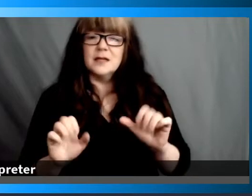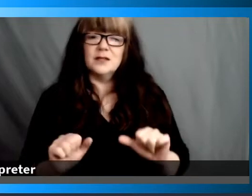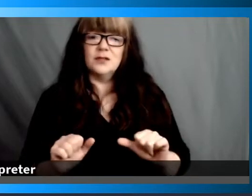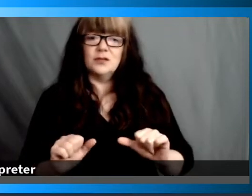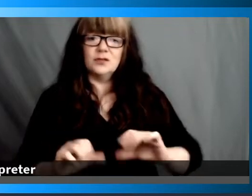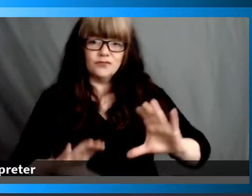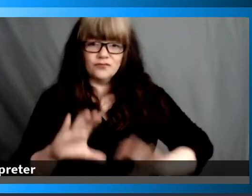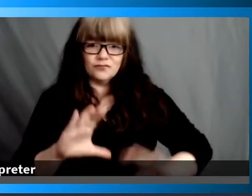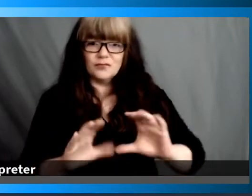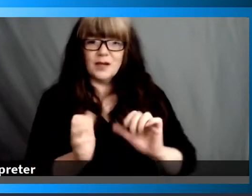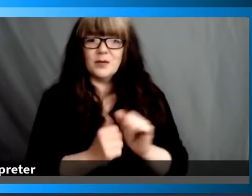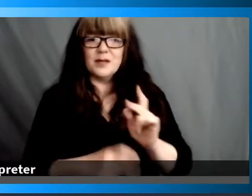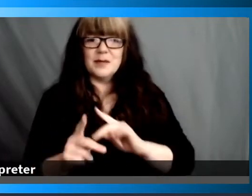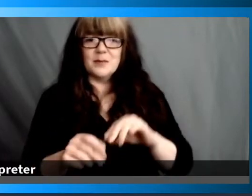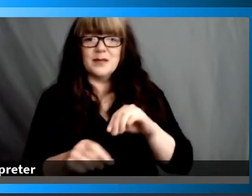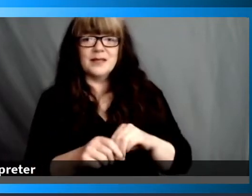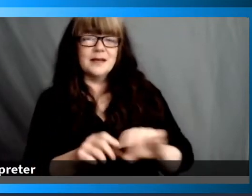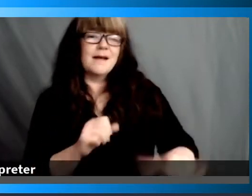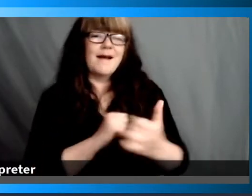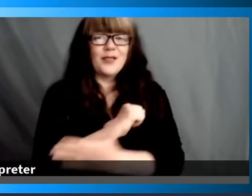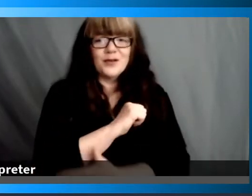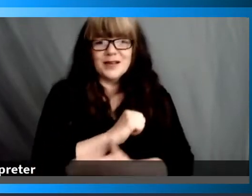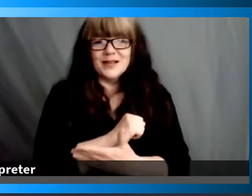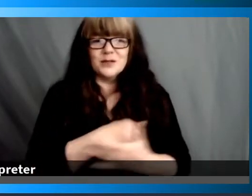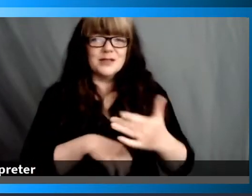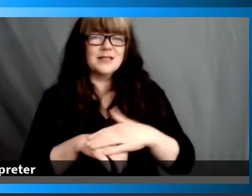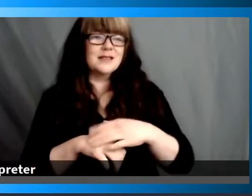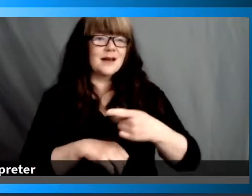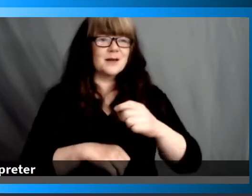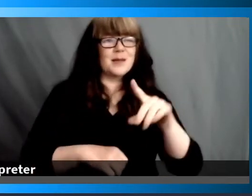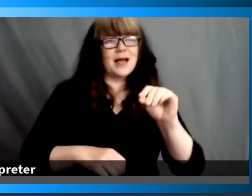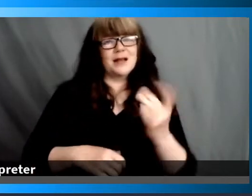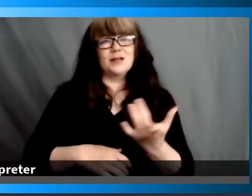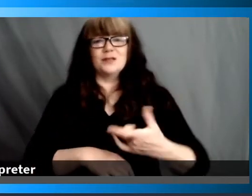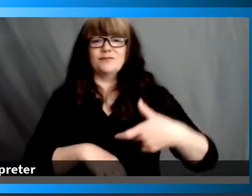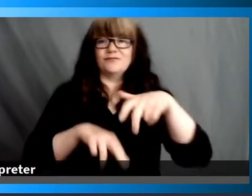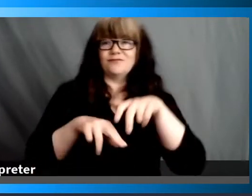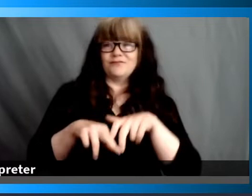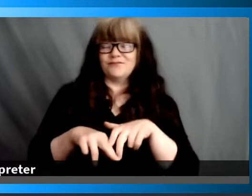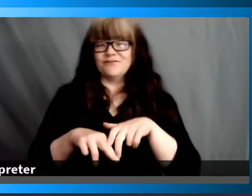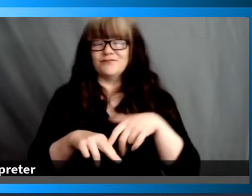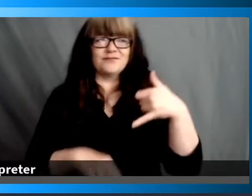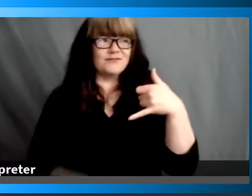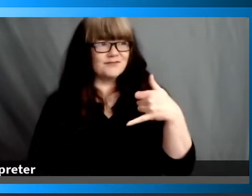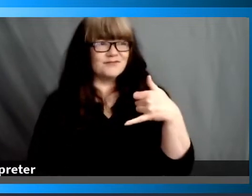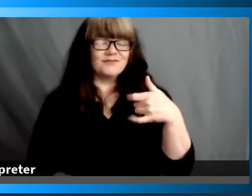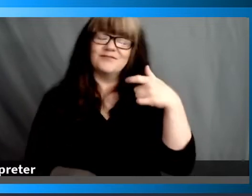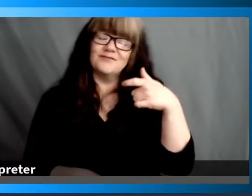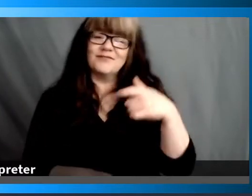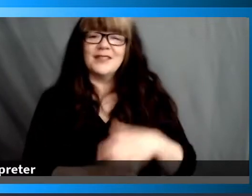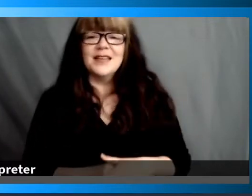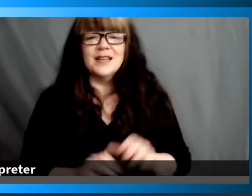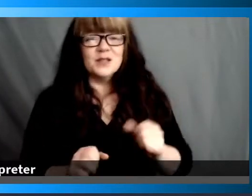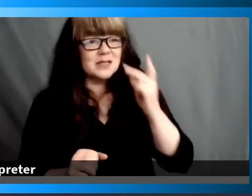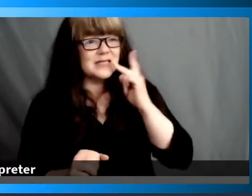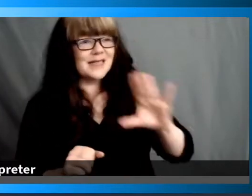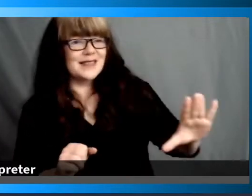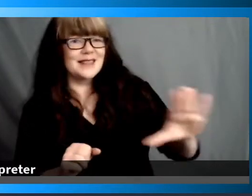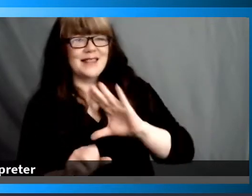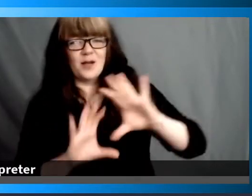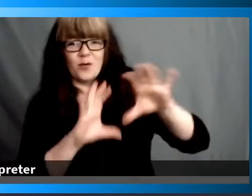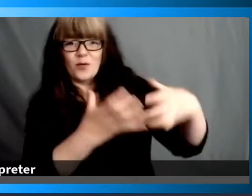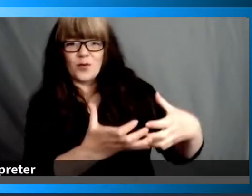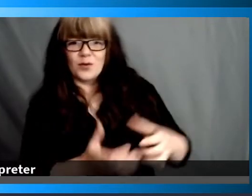who are like in Belgium on a patio drinking or like, you know, you get to like see their world.